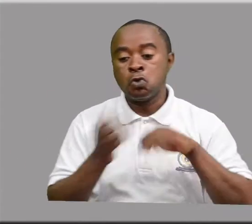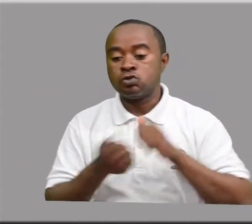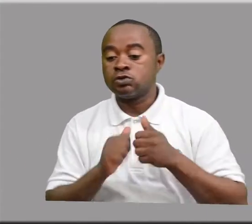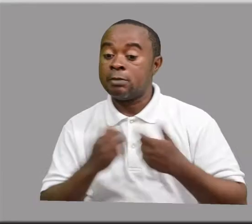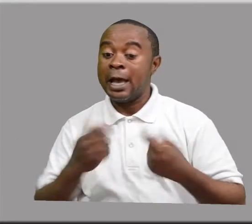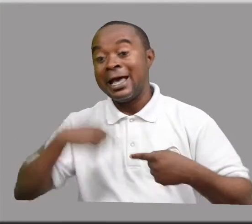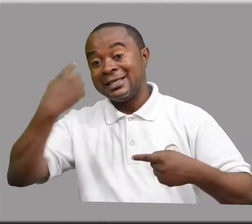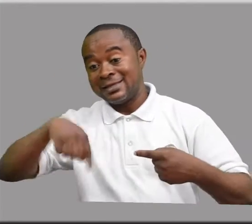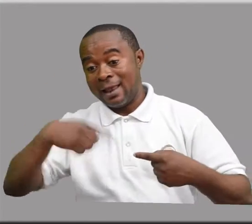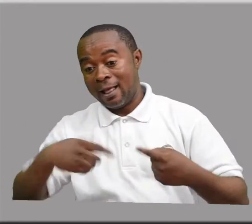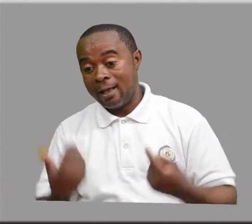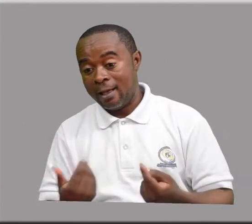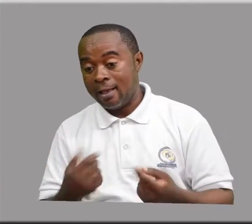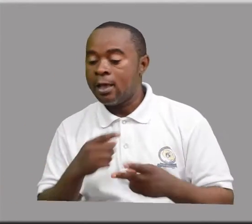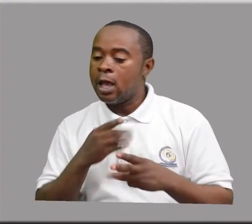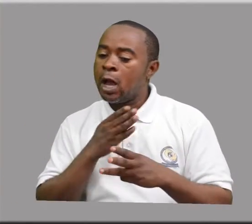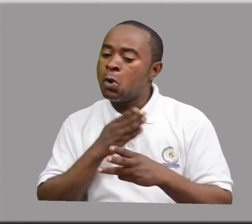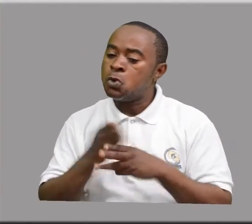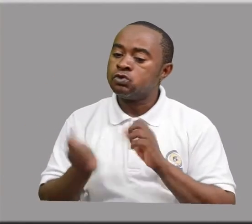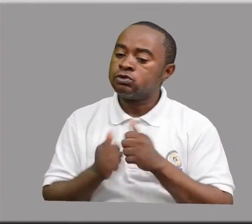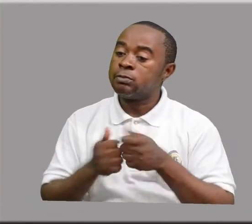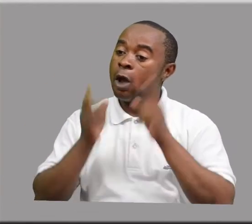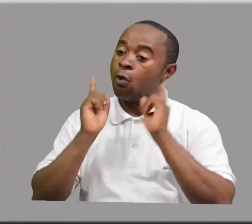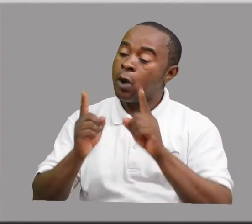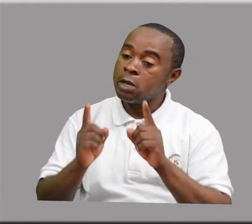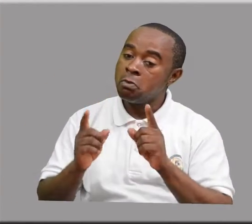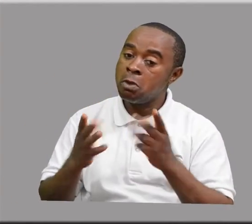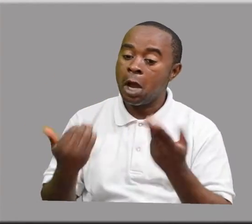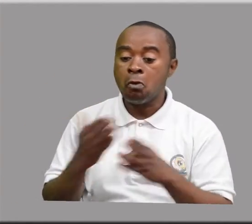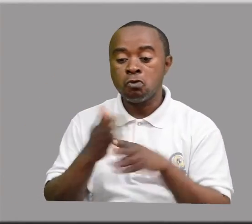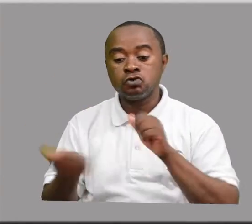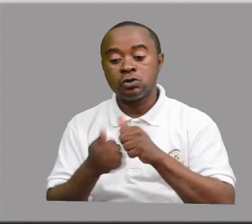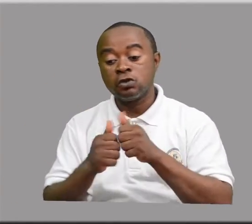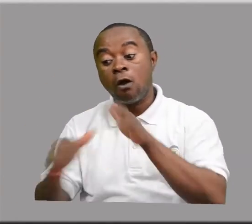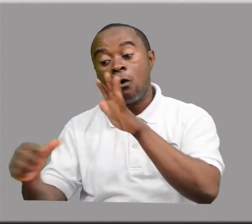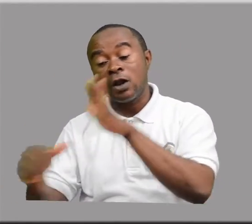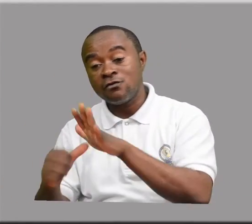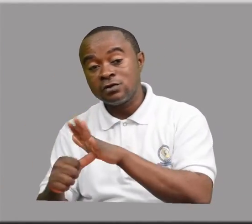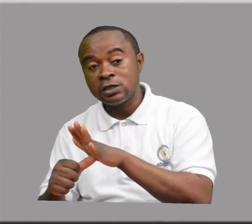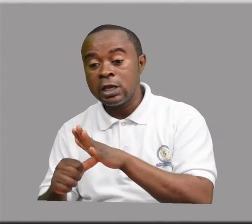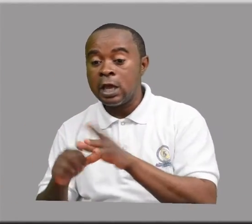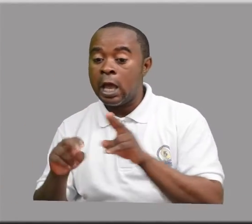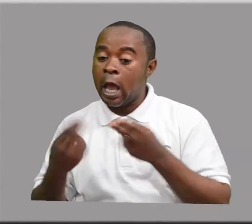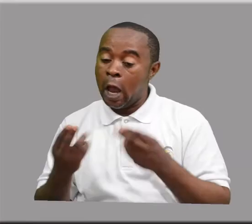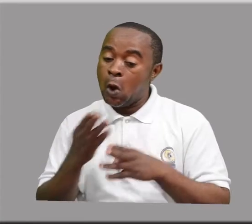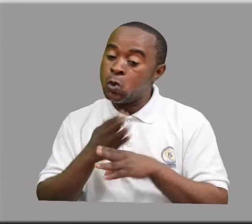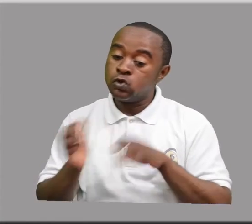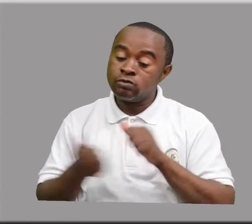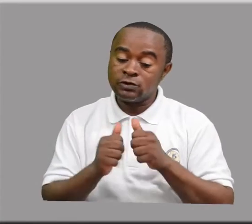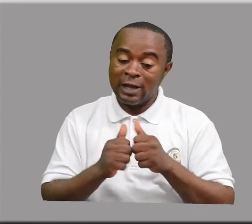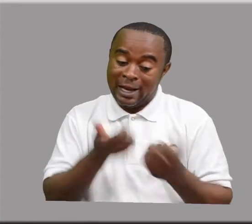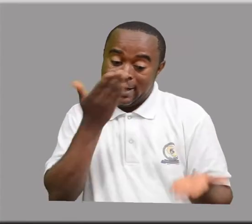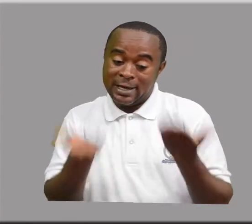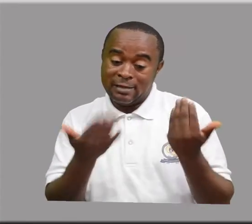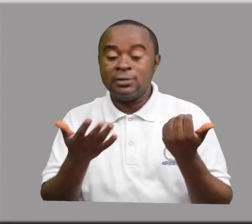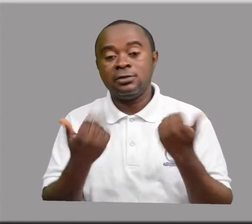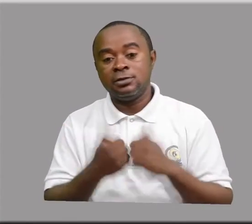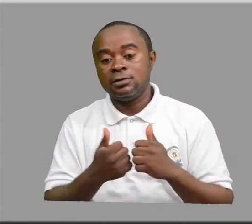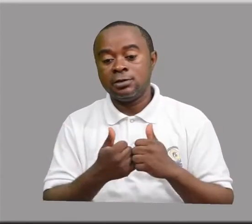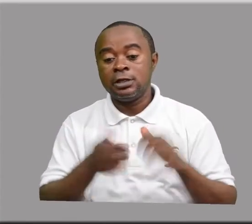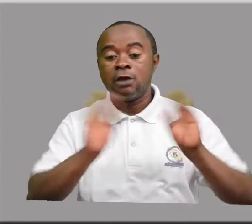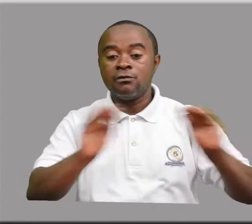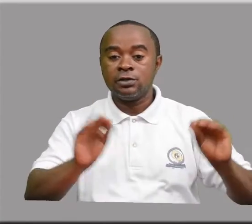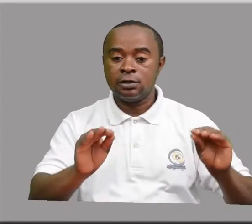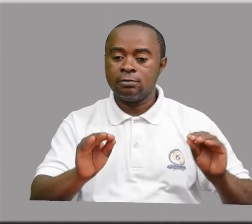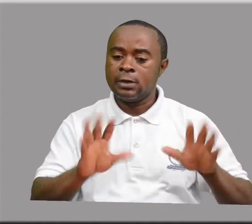policy? Is it about teachers? Is it about students? Is it about teaching, assessment, or what? Then you